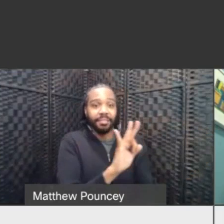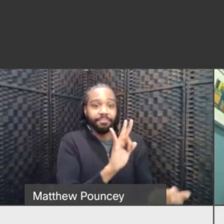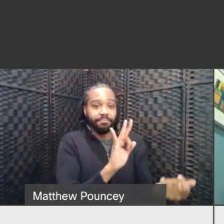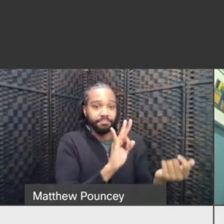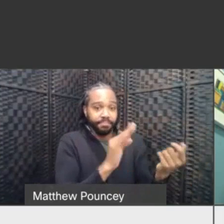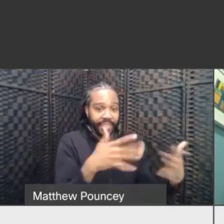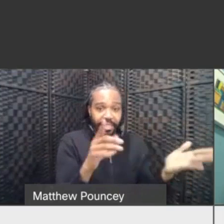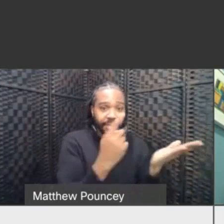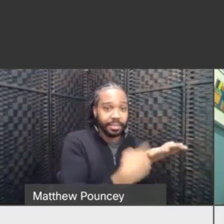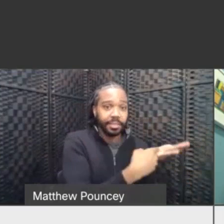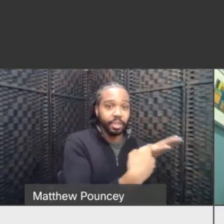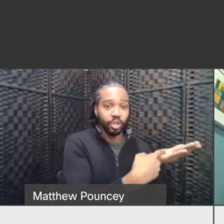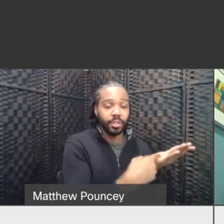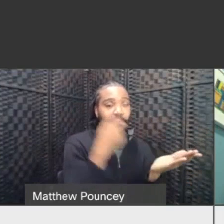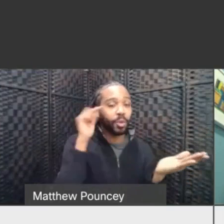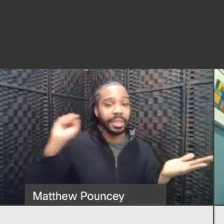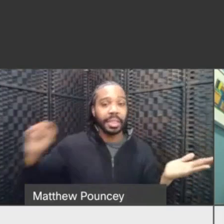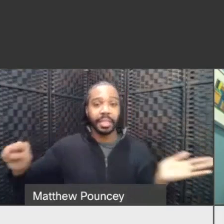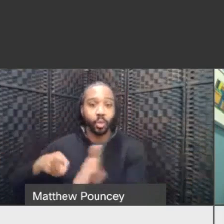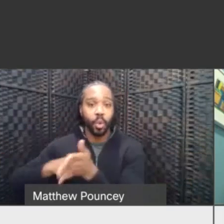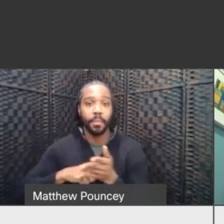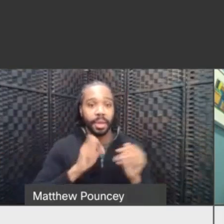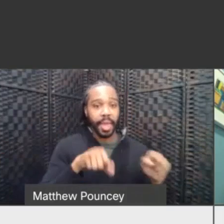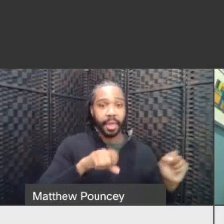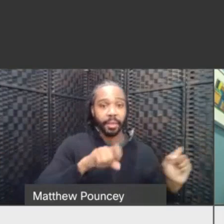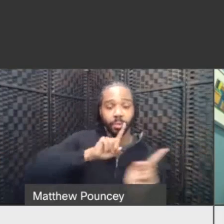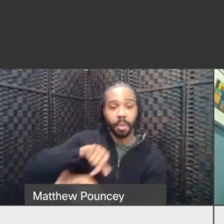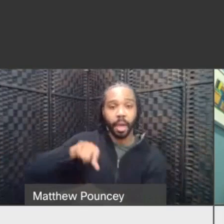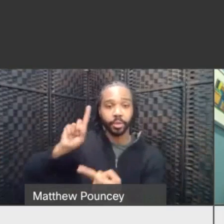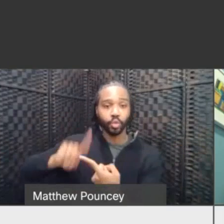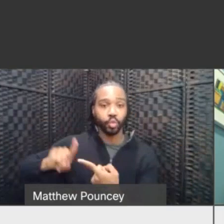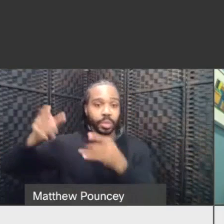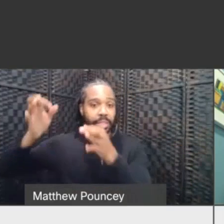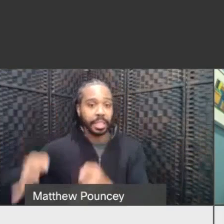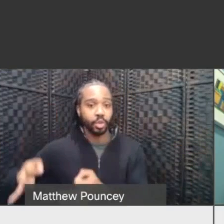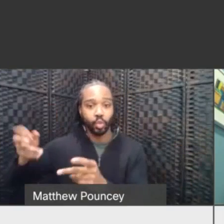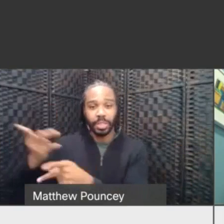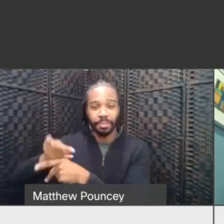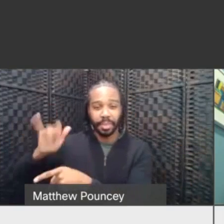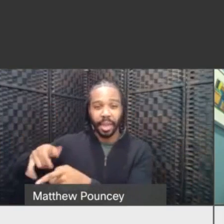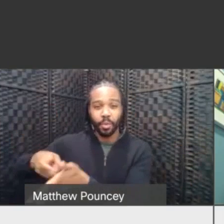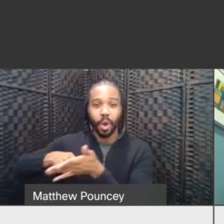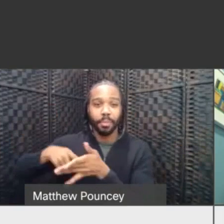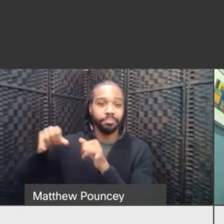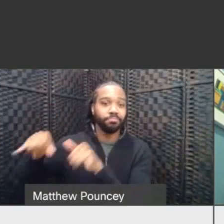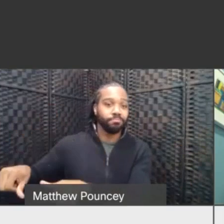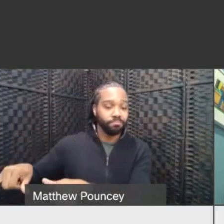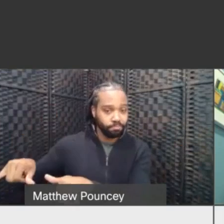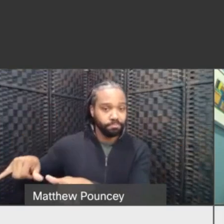that requirement, or if you can speak to the decision to keep that requirement in the